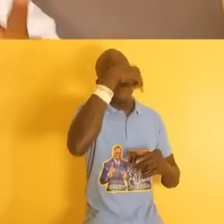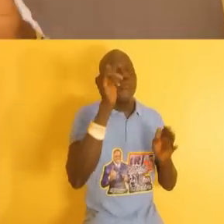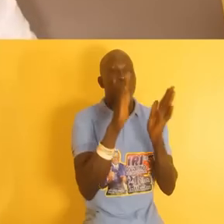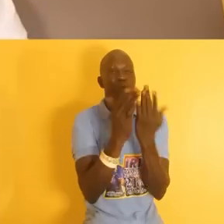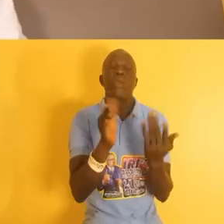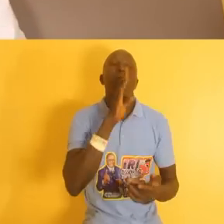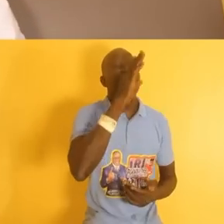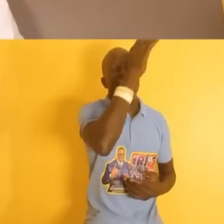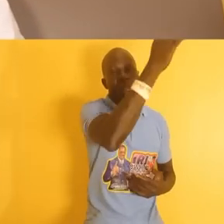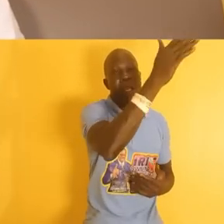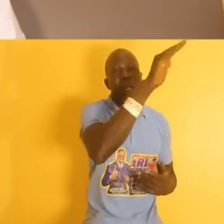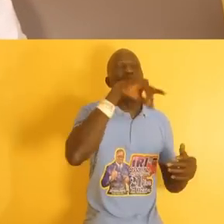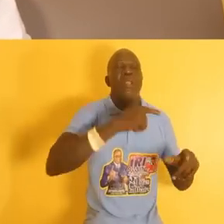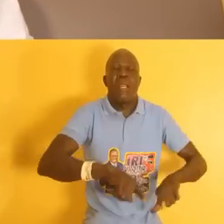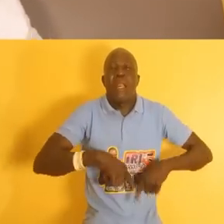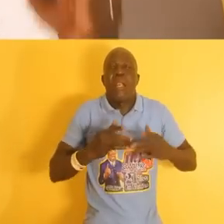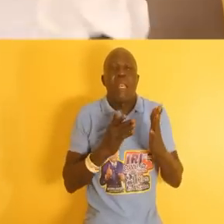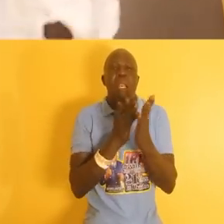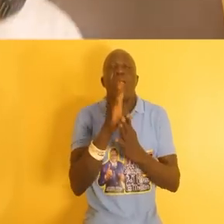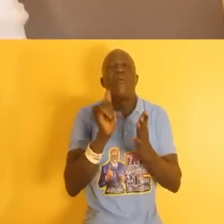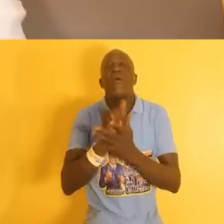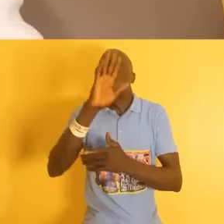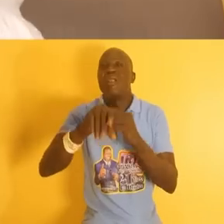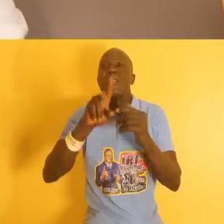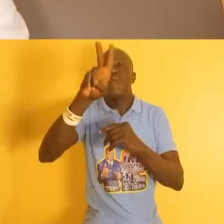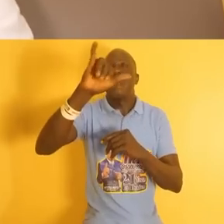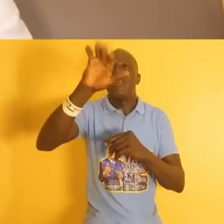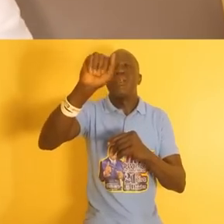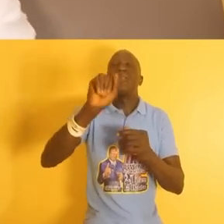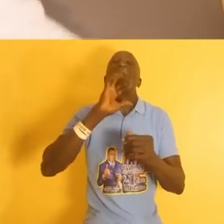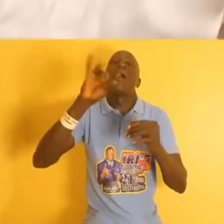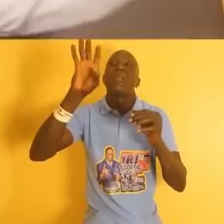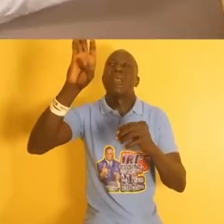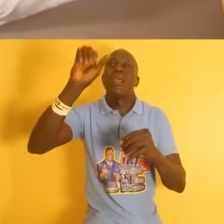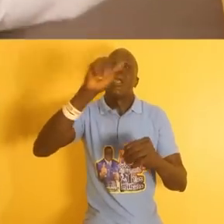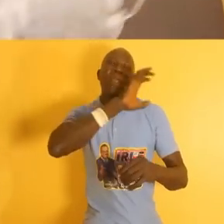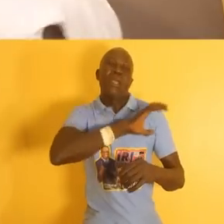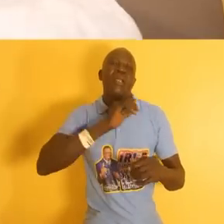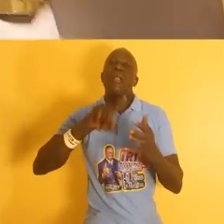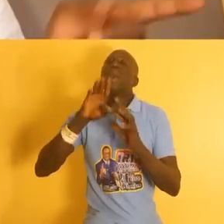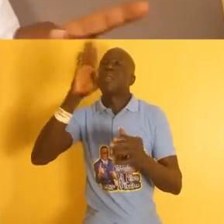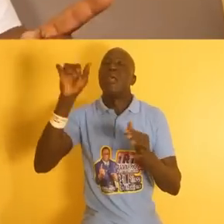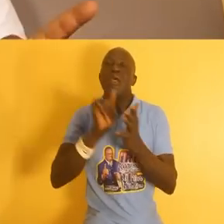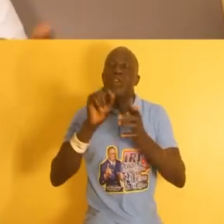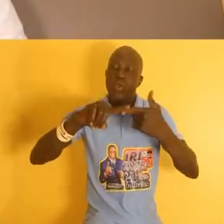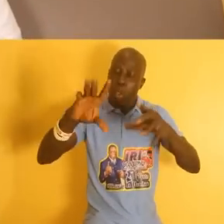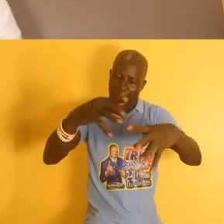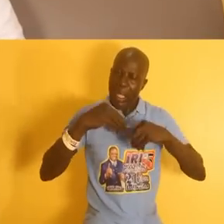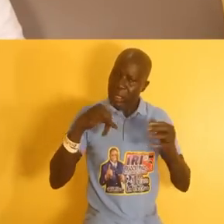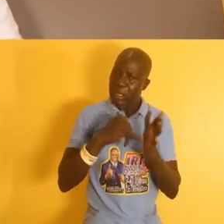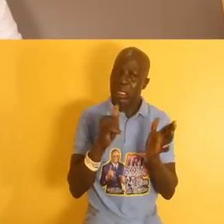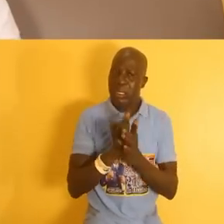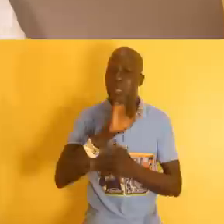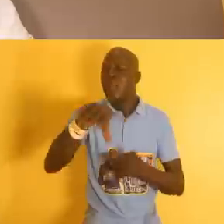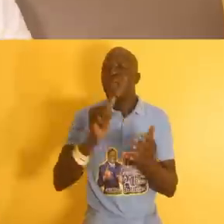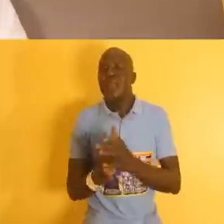Facebook. Oh, one bed live. It's here live and direct. Visa Canada, thing one lower. She asked Canada visa. What do you call lower? Before she gets it. He